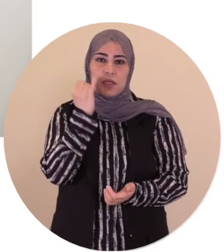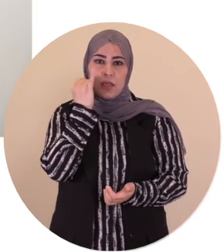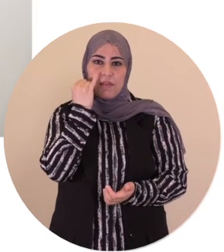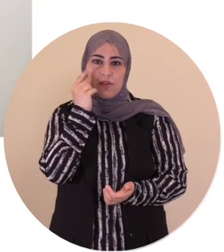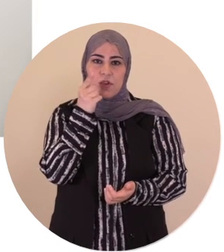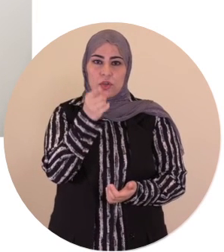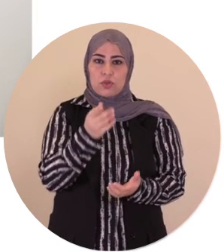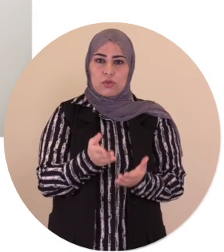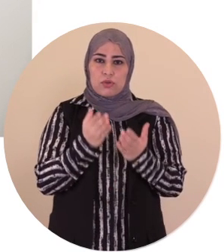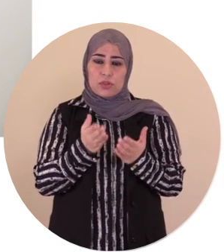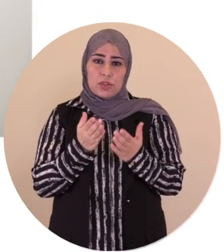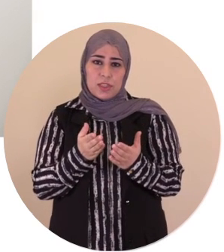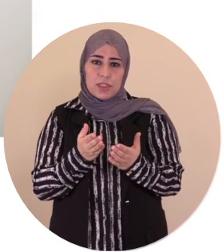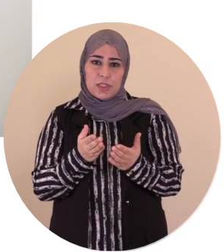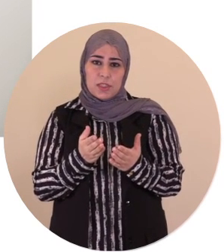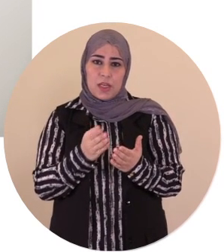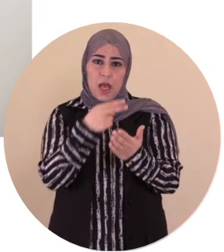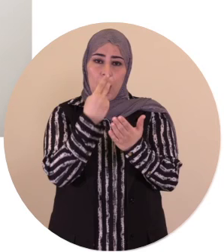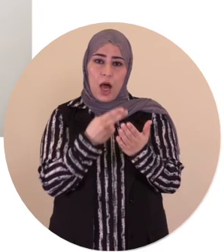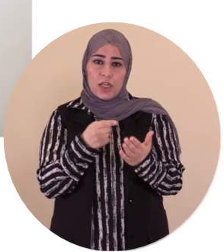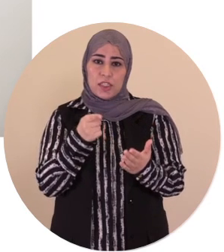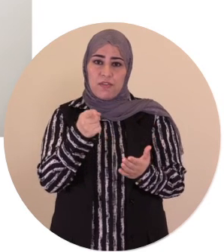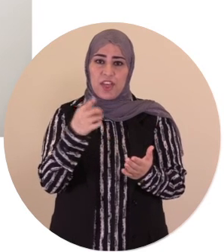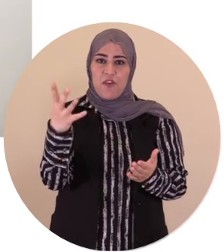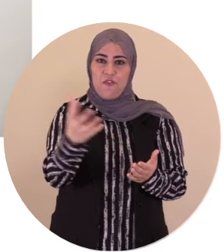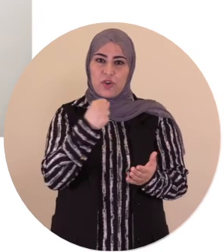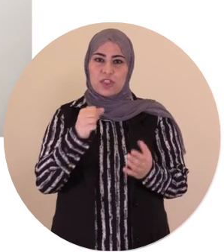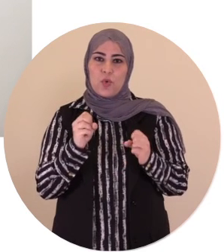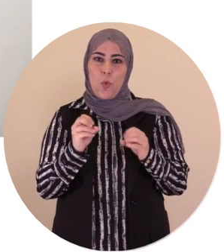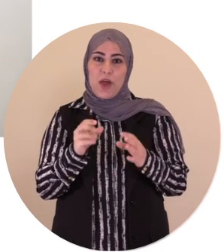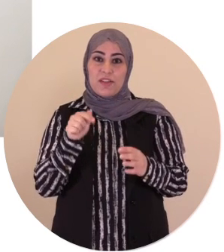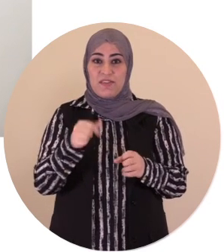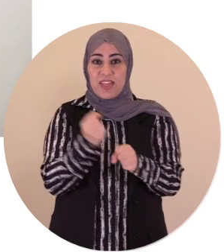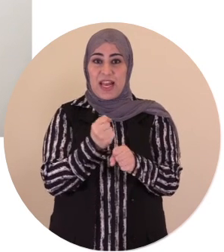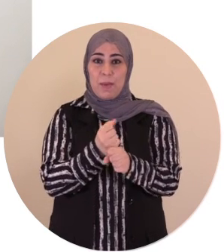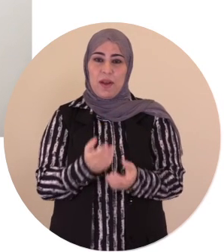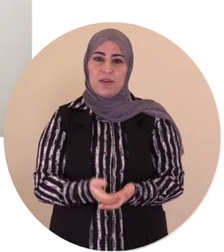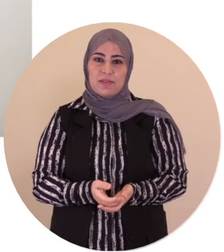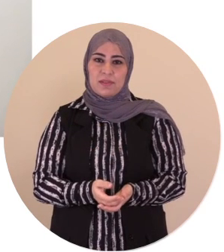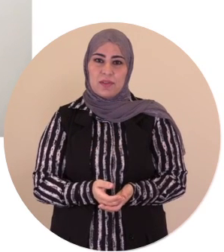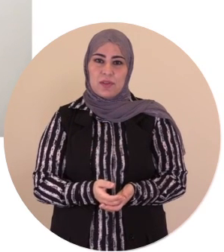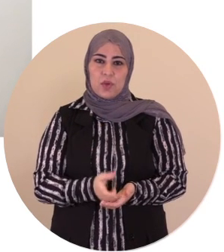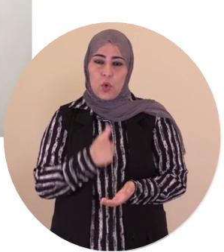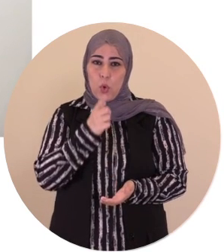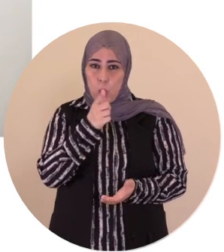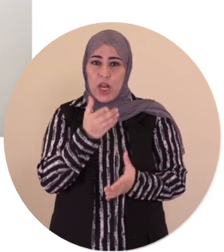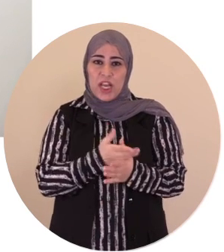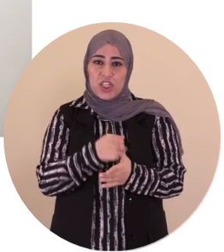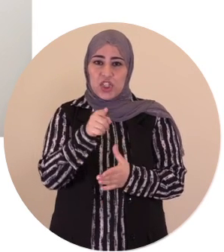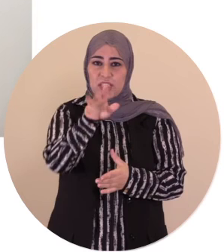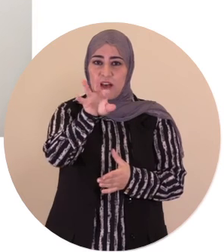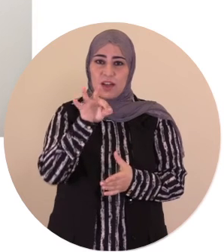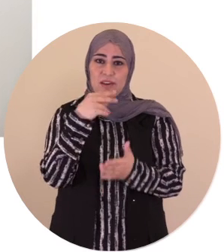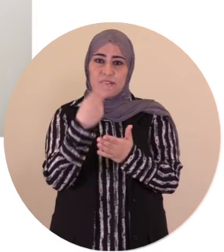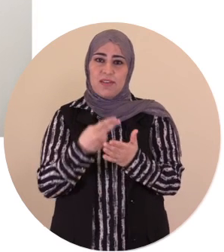have a lot of opportunities. Why don't you think about studying art? Or you can explain your choice. I chose